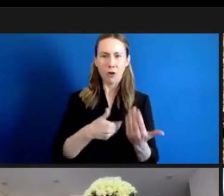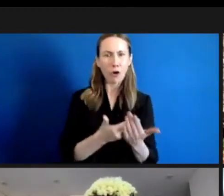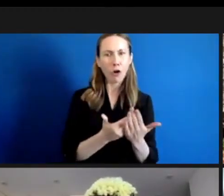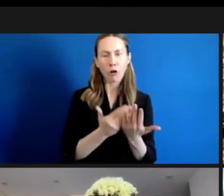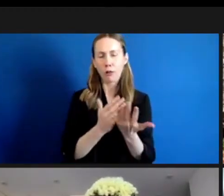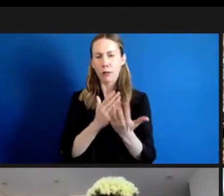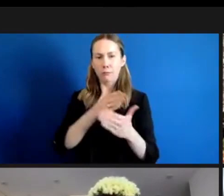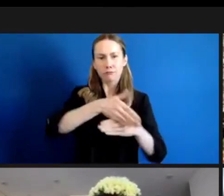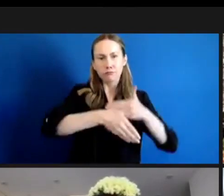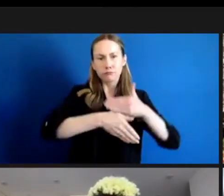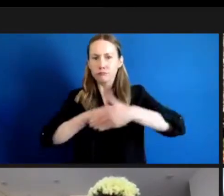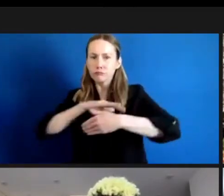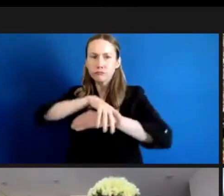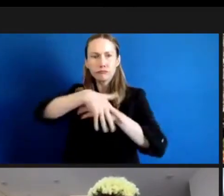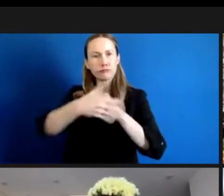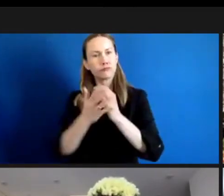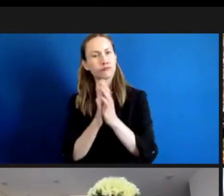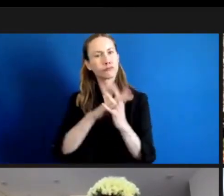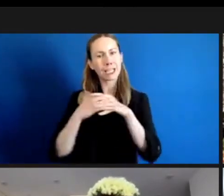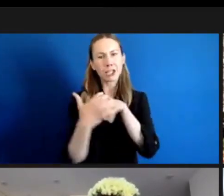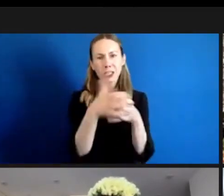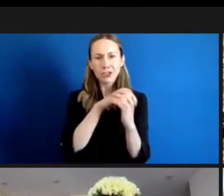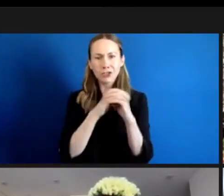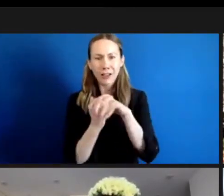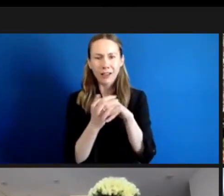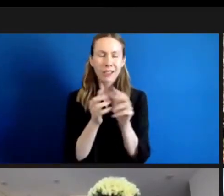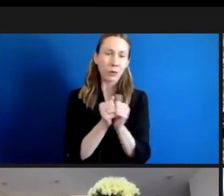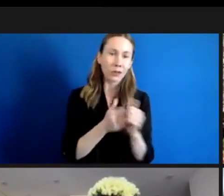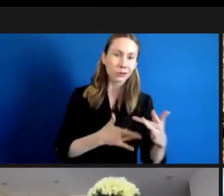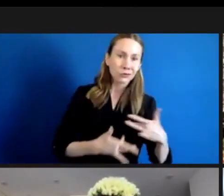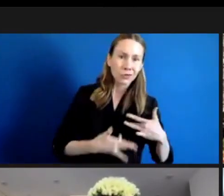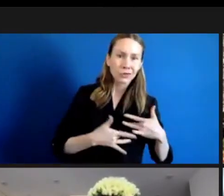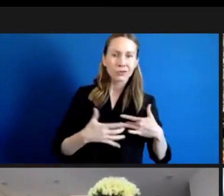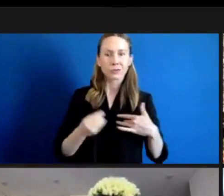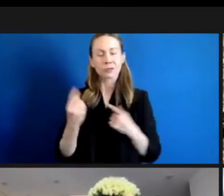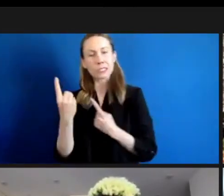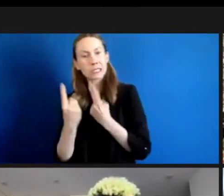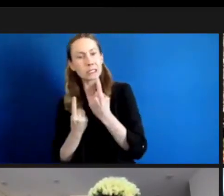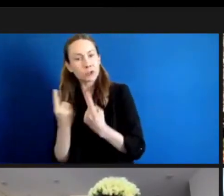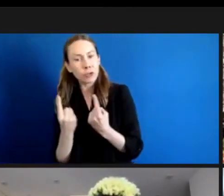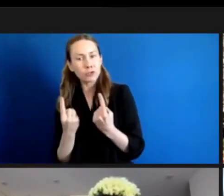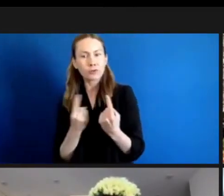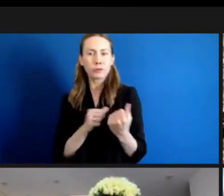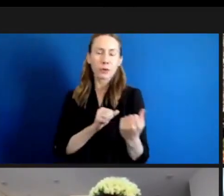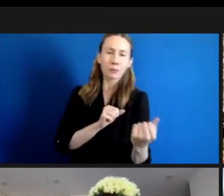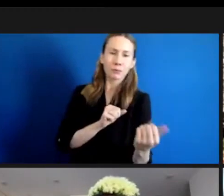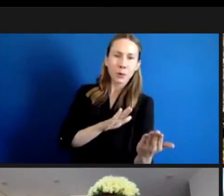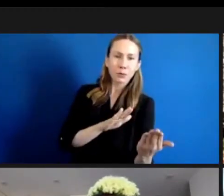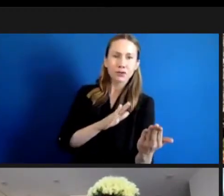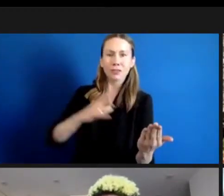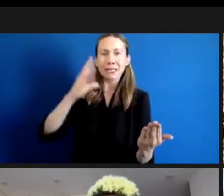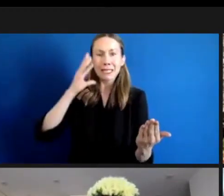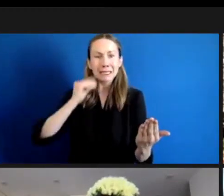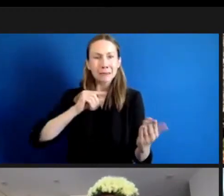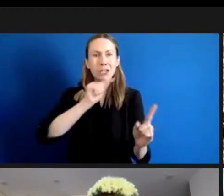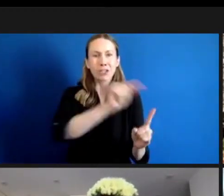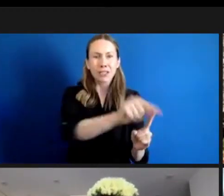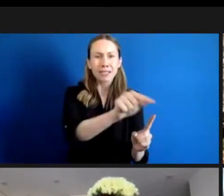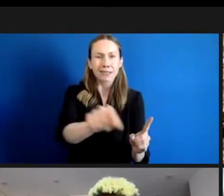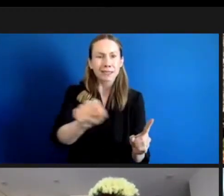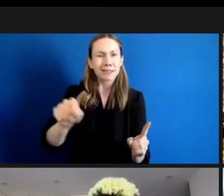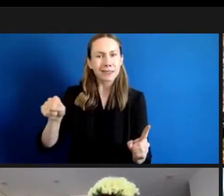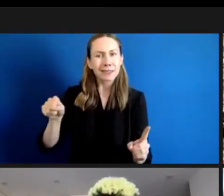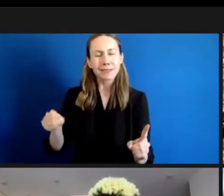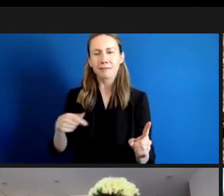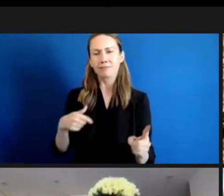intersecting concerns and considerations and approaches and experiences, and